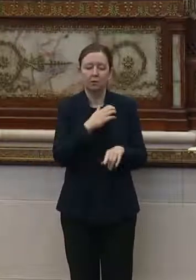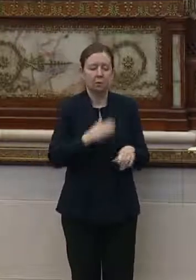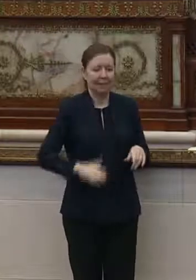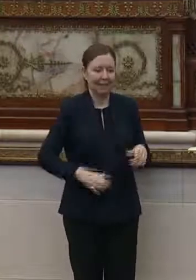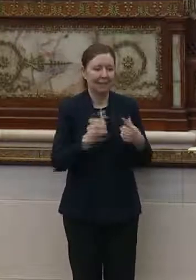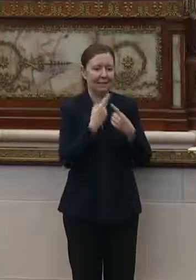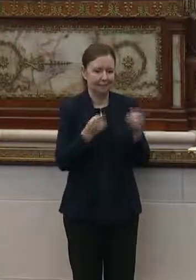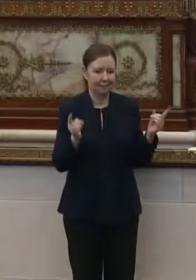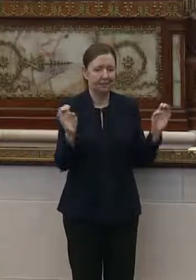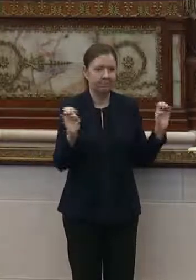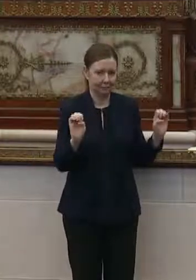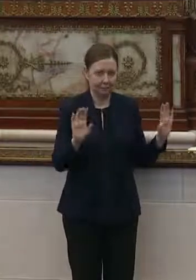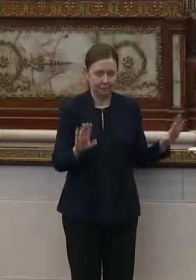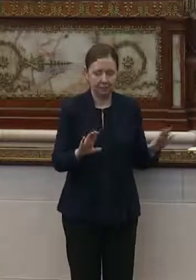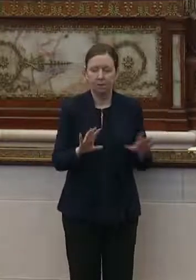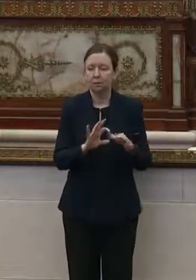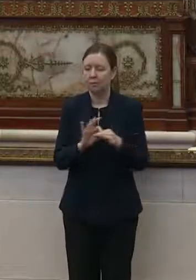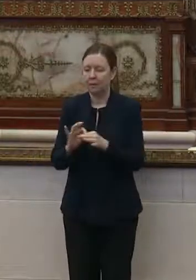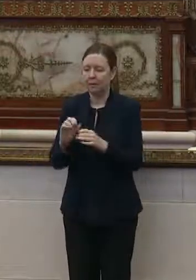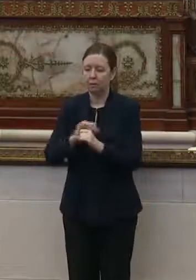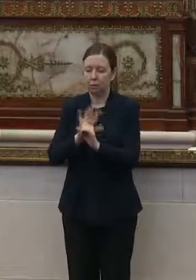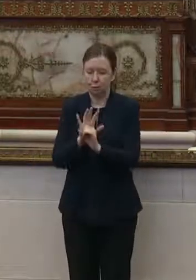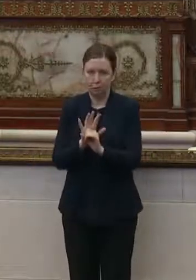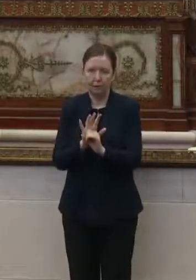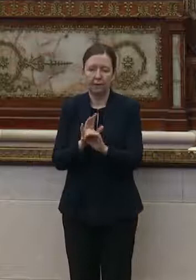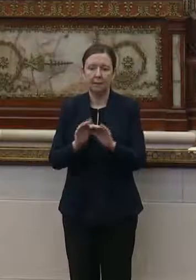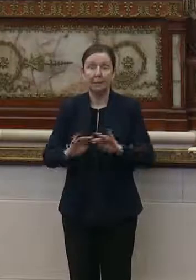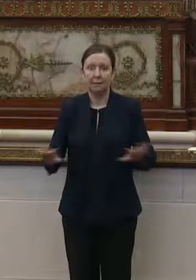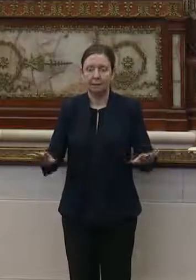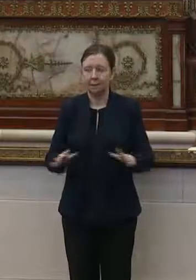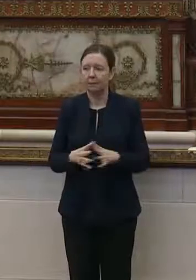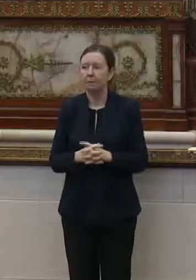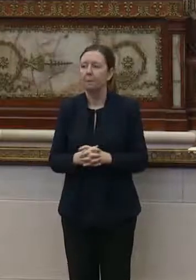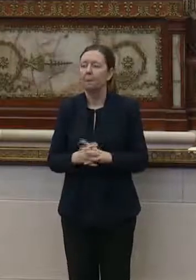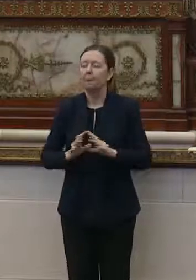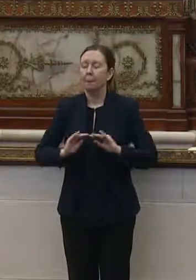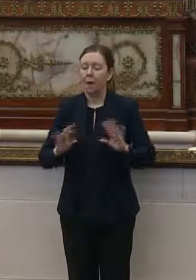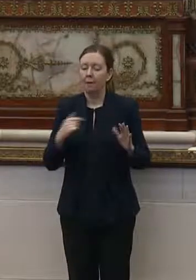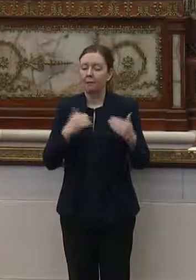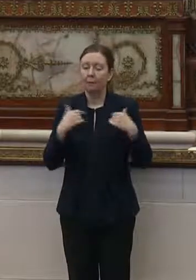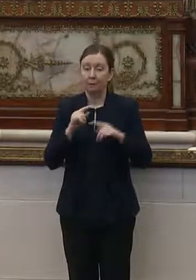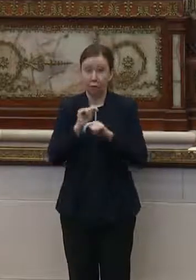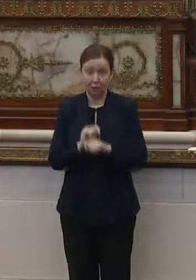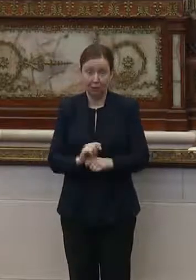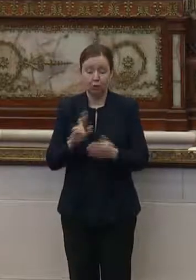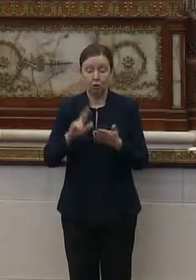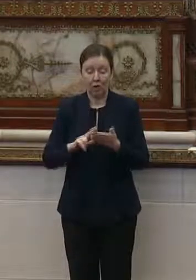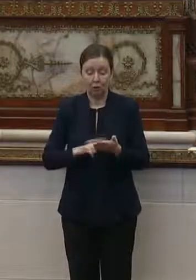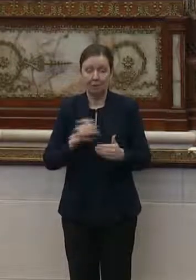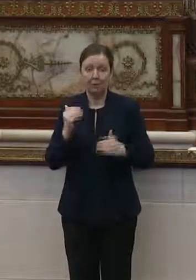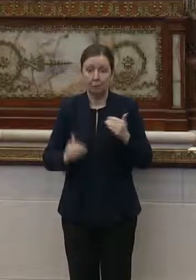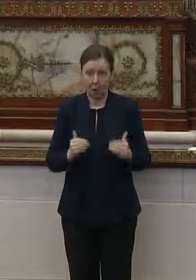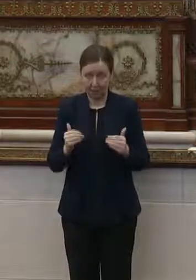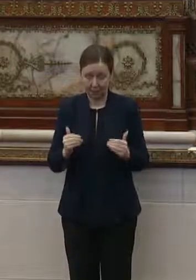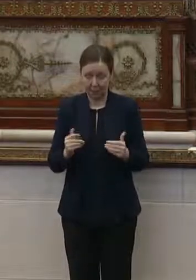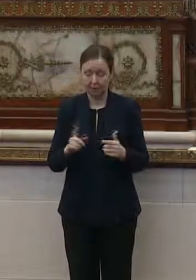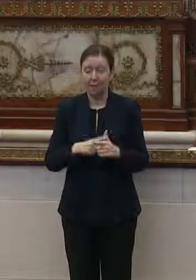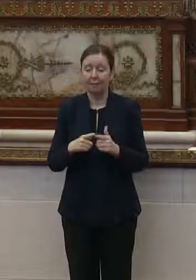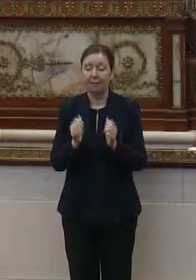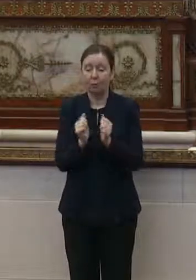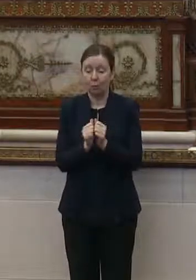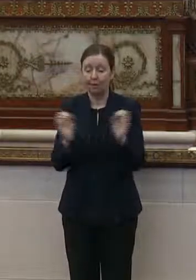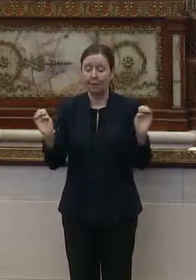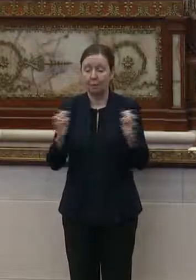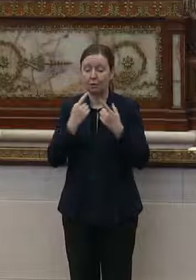emergency declaration related to the COVID-19 pandemic. Obviously, we have our traditional contracting process, and then with the